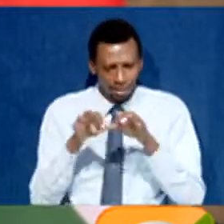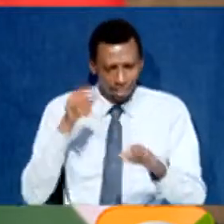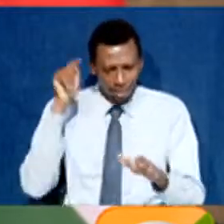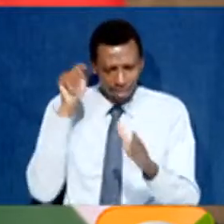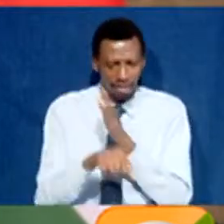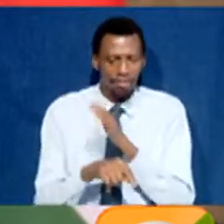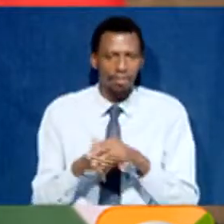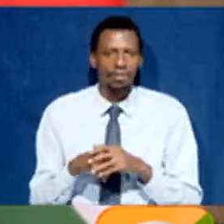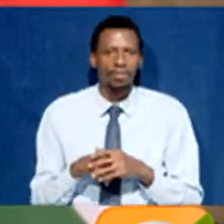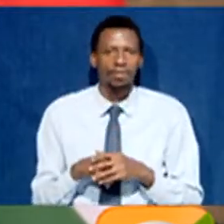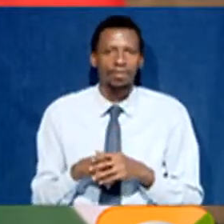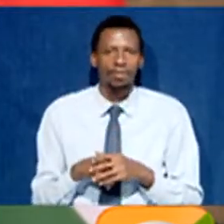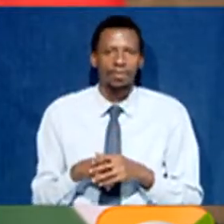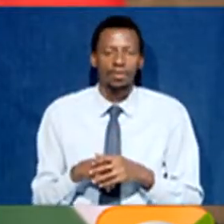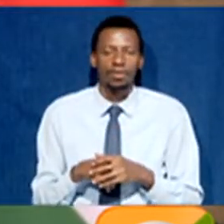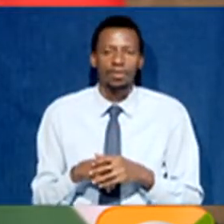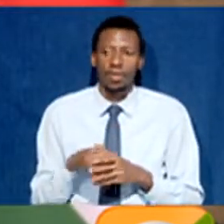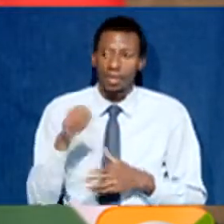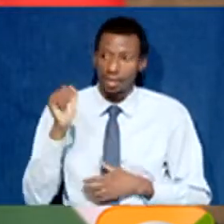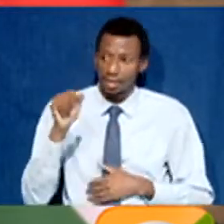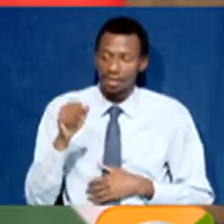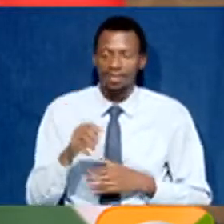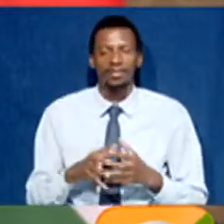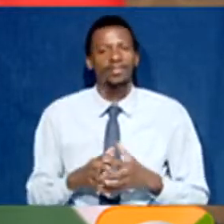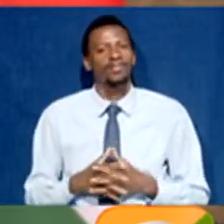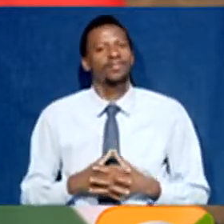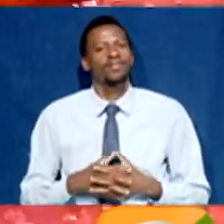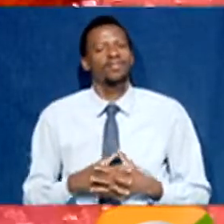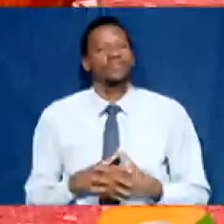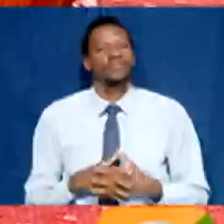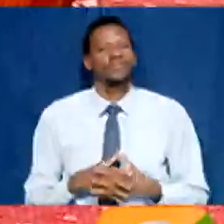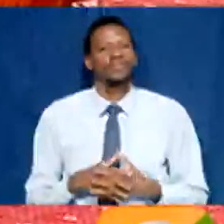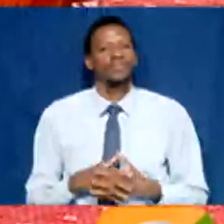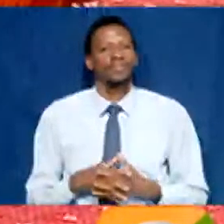Yes. Okay. In detail. Mr. President. Yes. The last question.